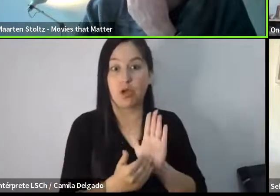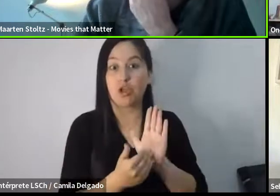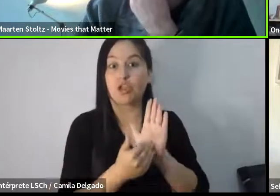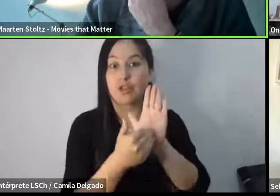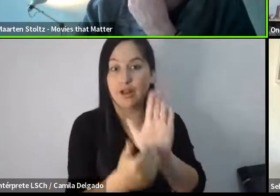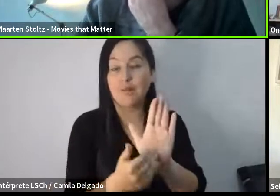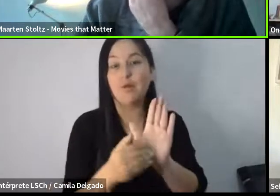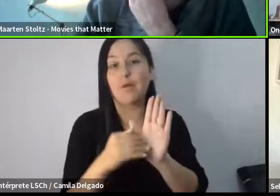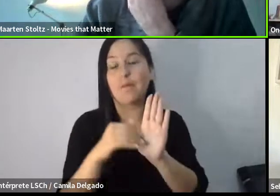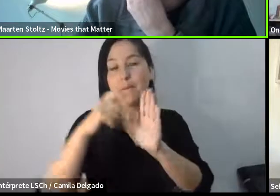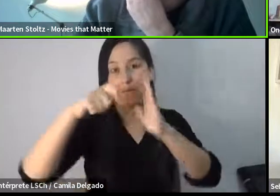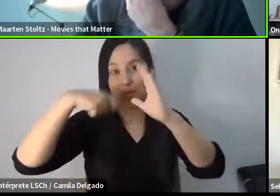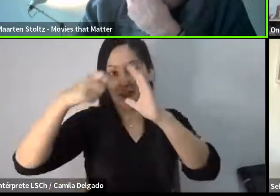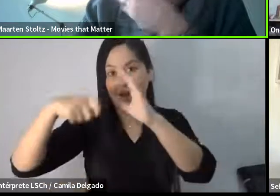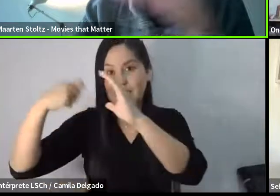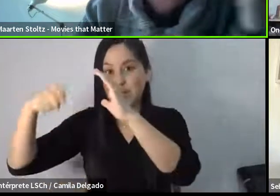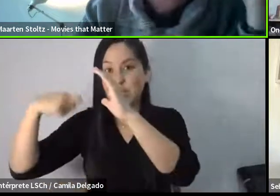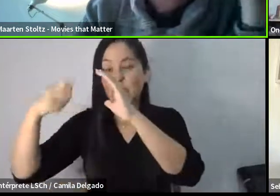a lot of people.